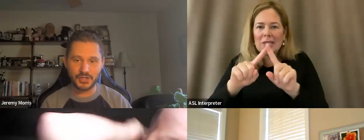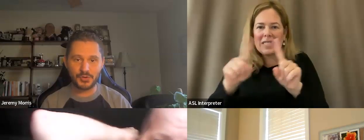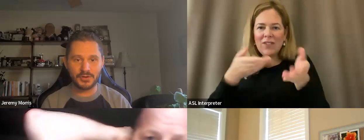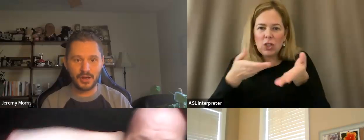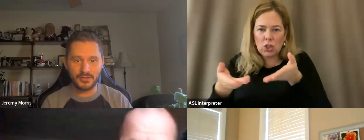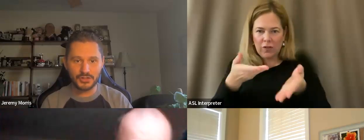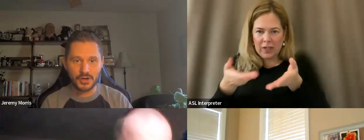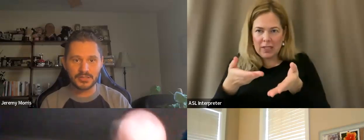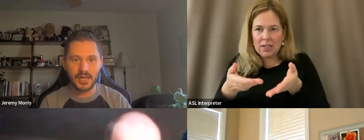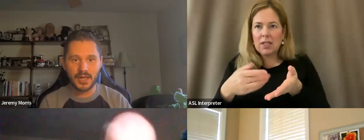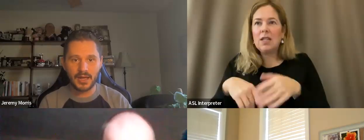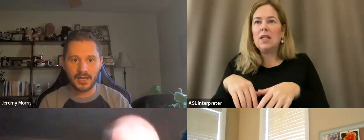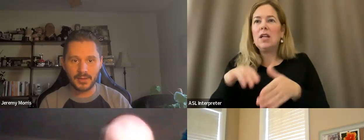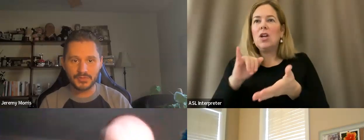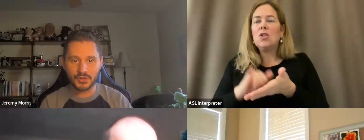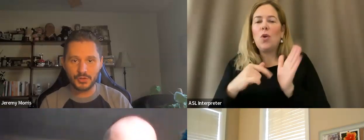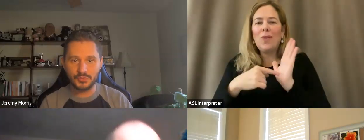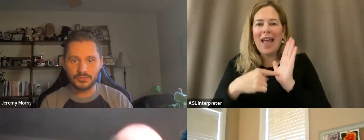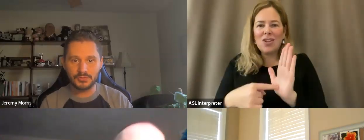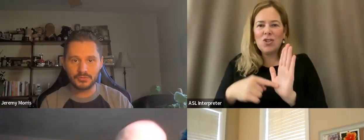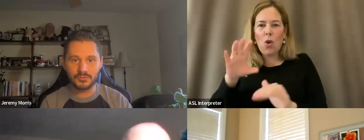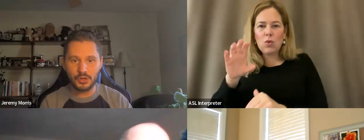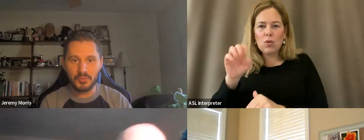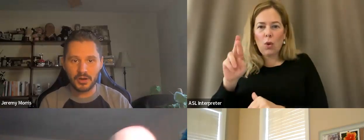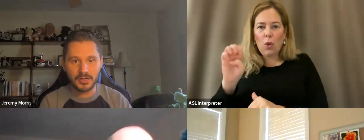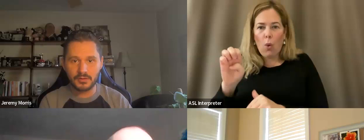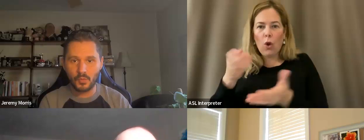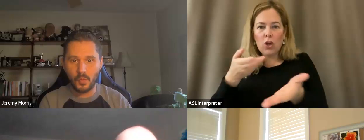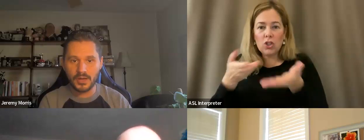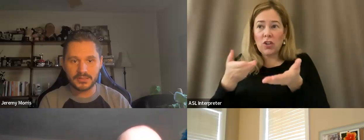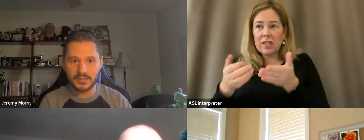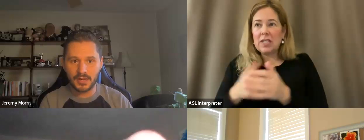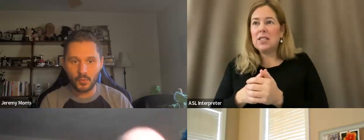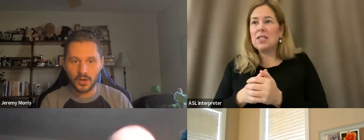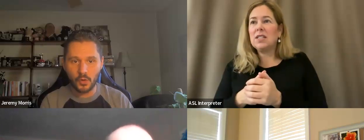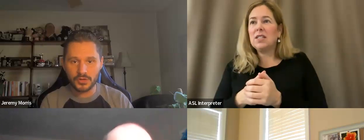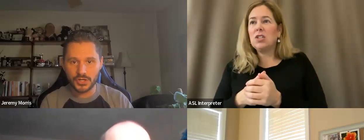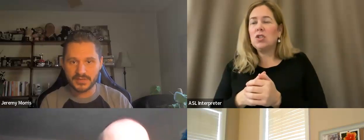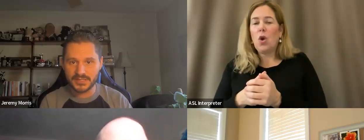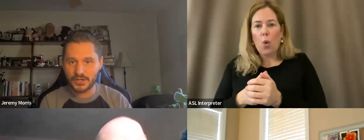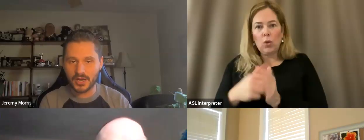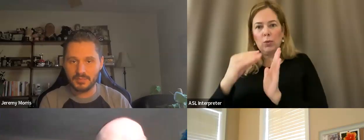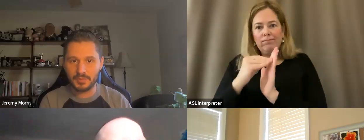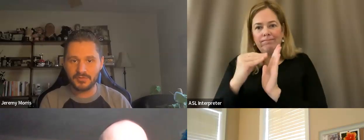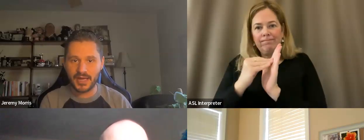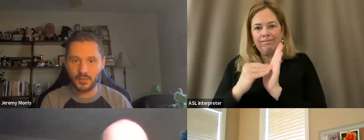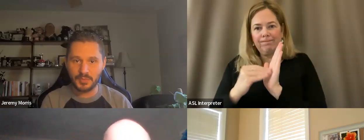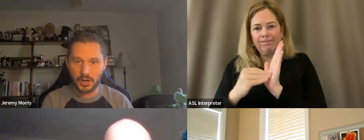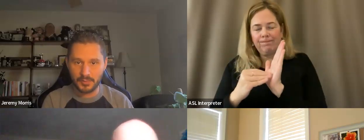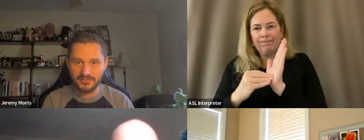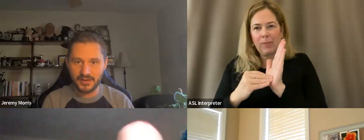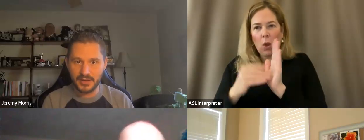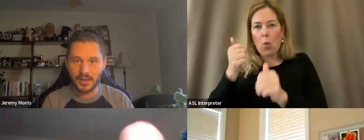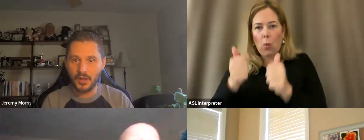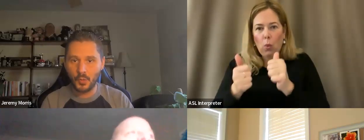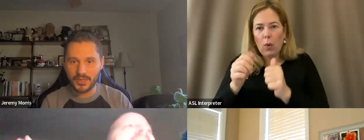what we have shown on the chart. So you mark what core services are going to be provided with